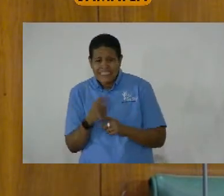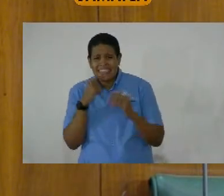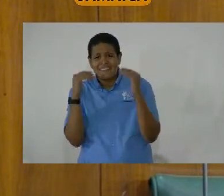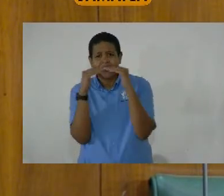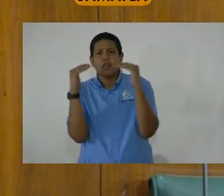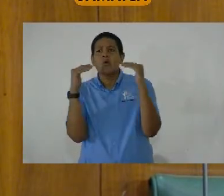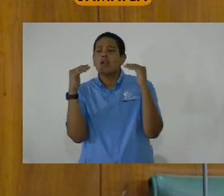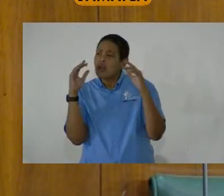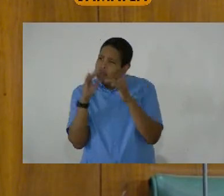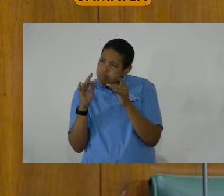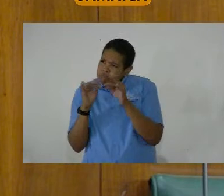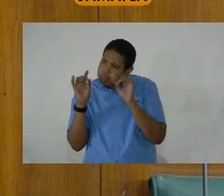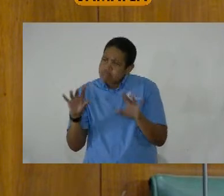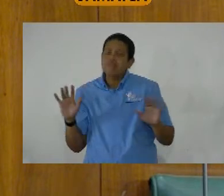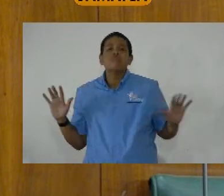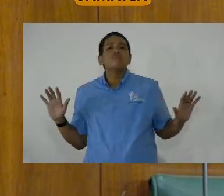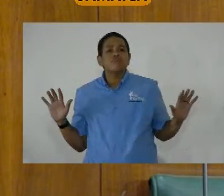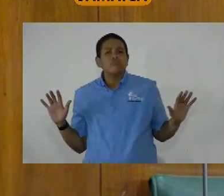clear